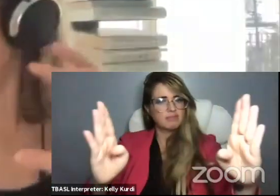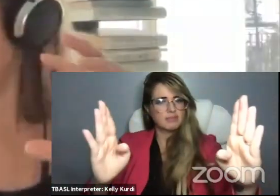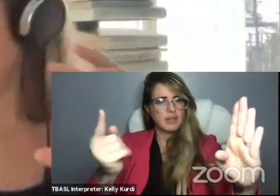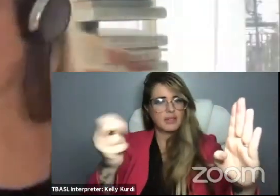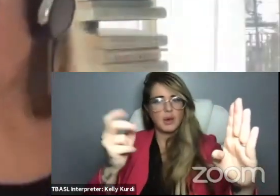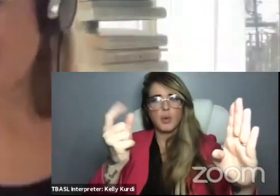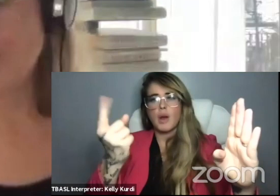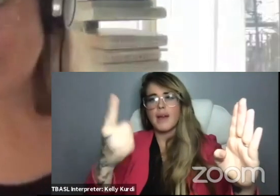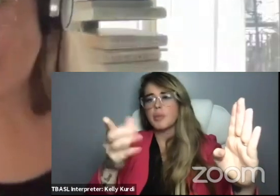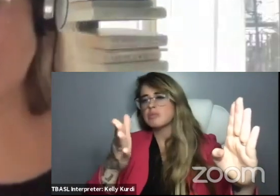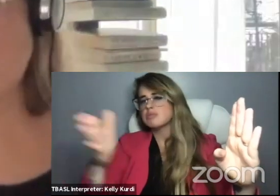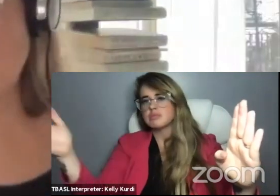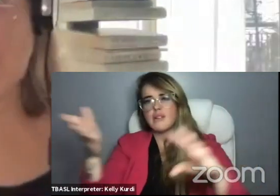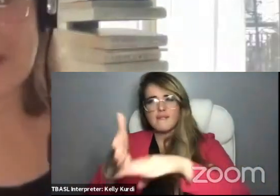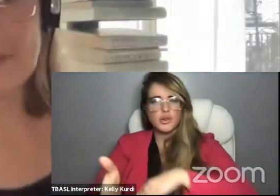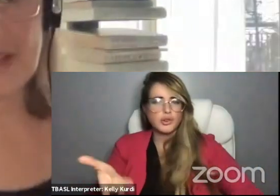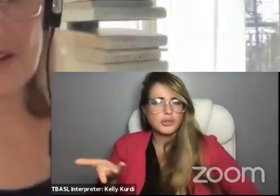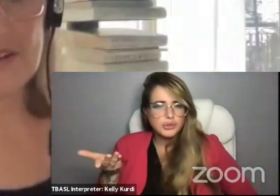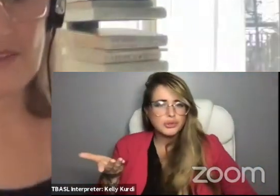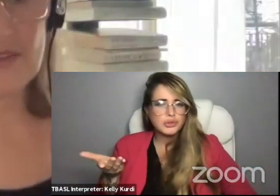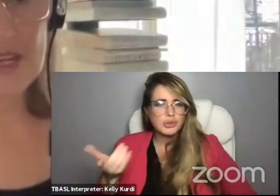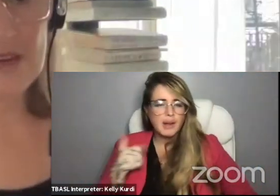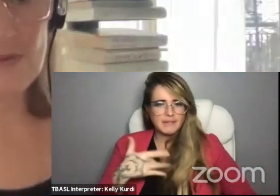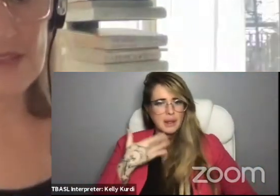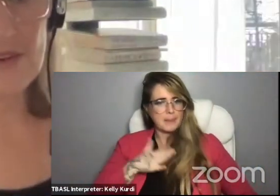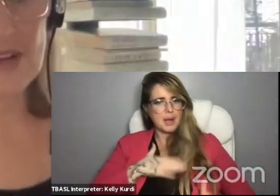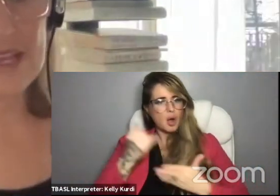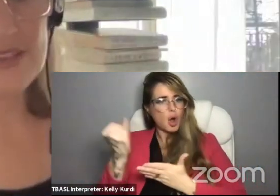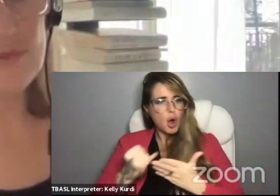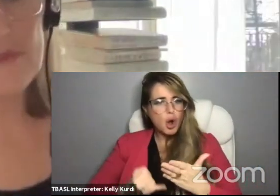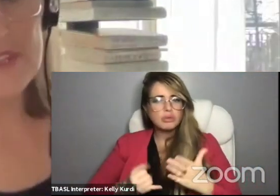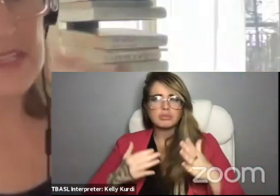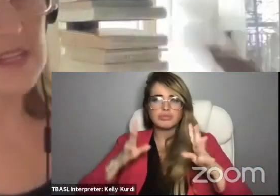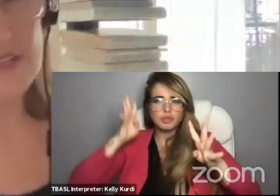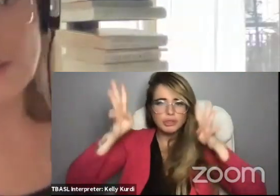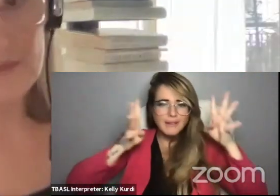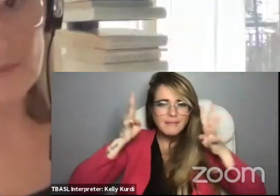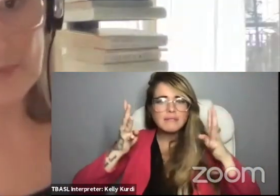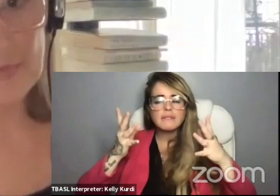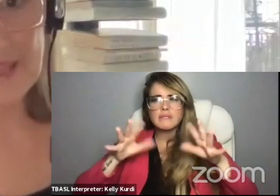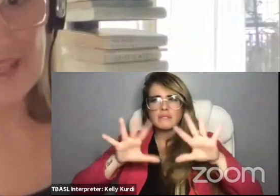come since. And so I do think that my artistry, whether I do revisit